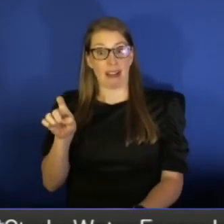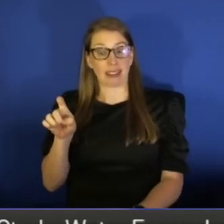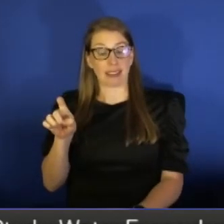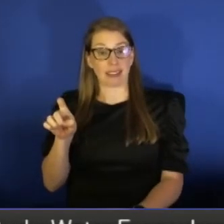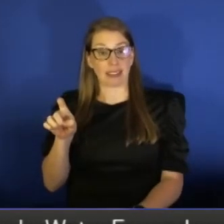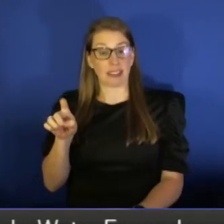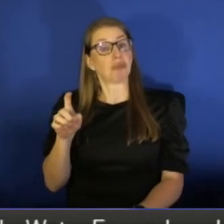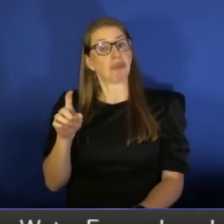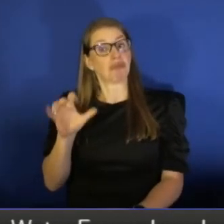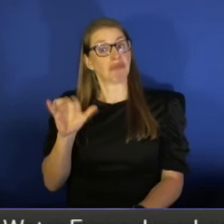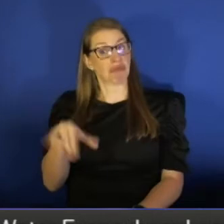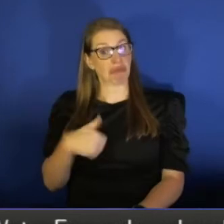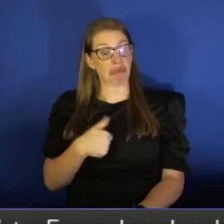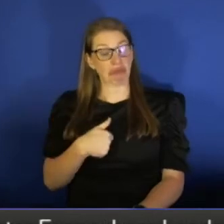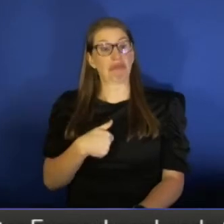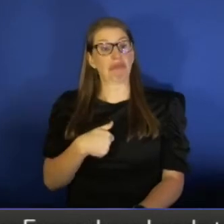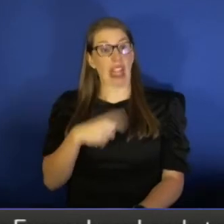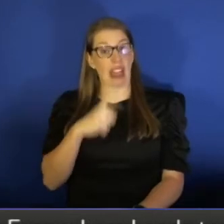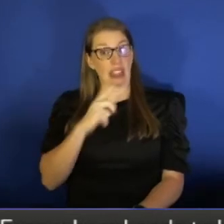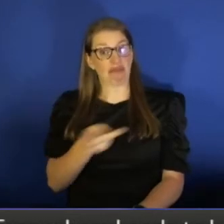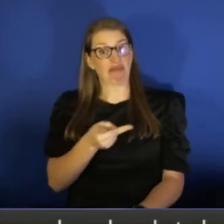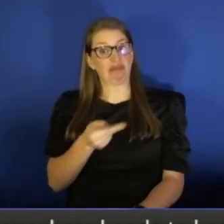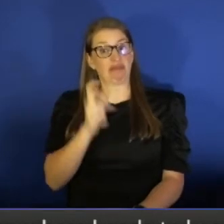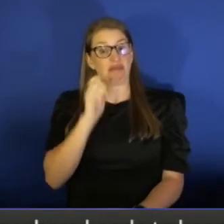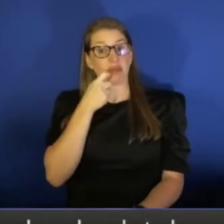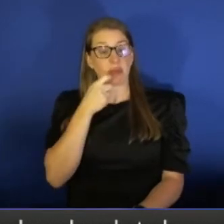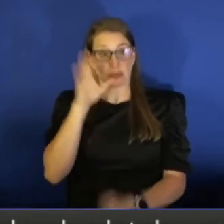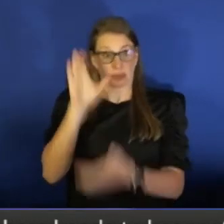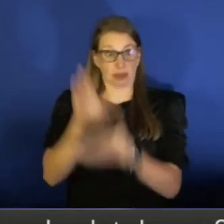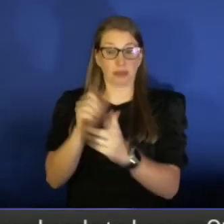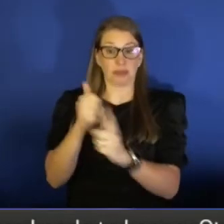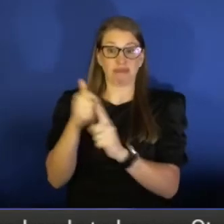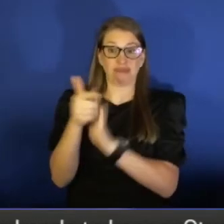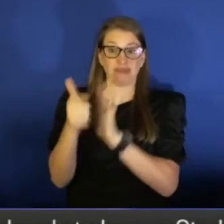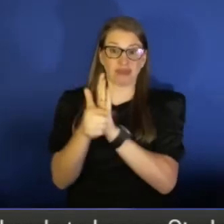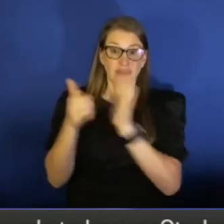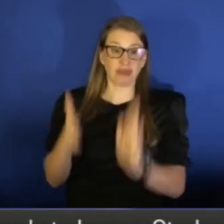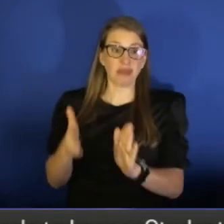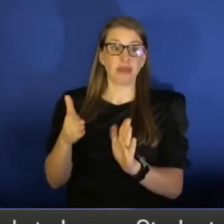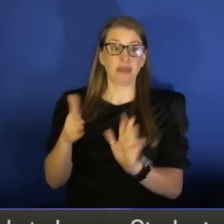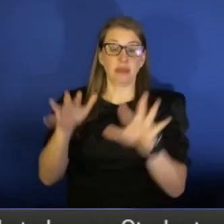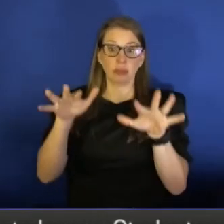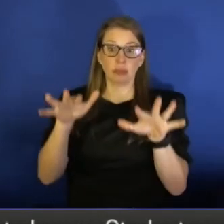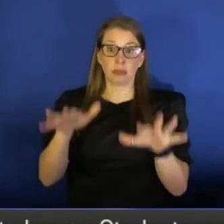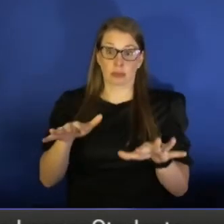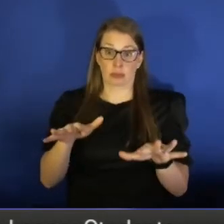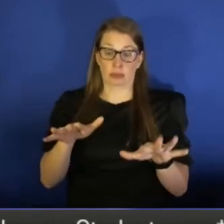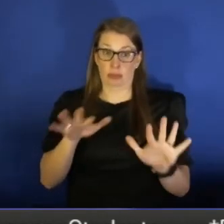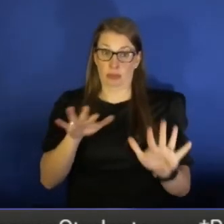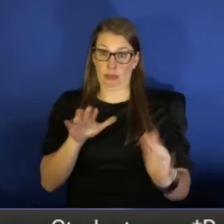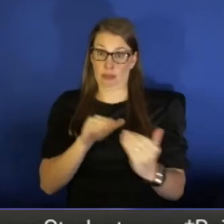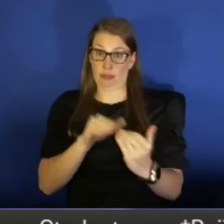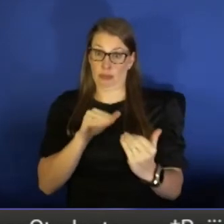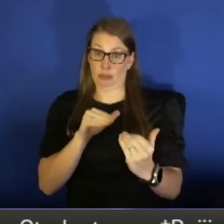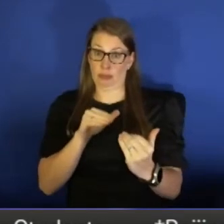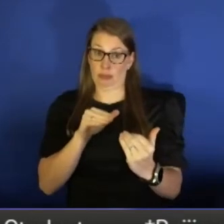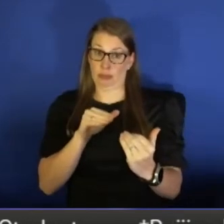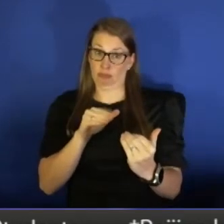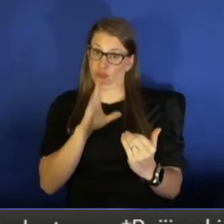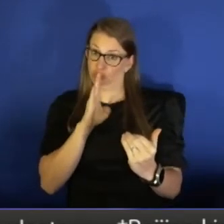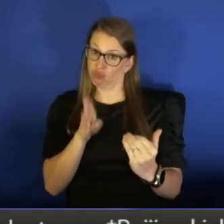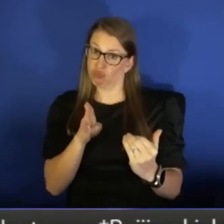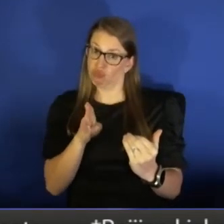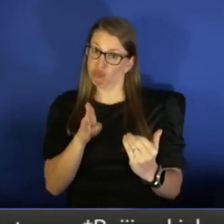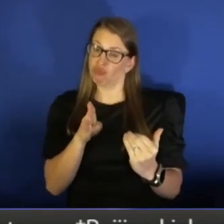Yep. I think this is pretty cool. Well, and then my husband's a lawyer, so he keeps it all right there. He's man. like straight edge. He's like right there.